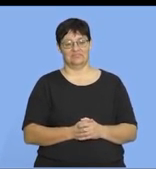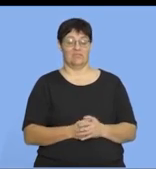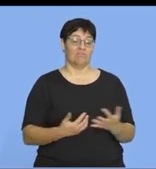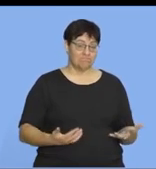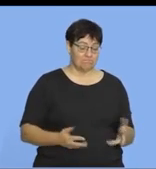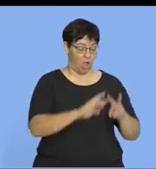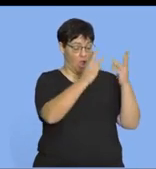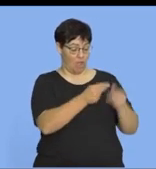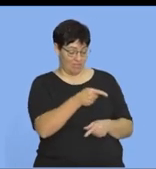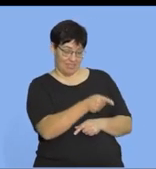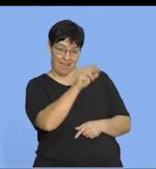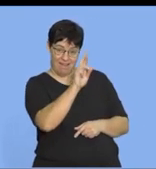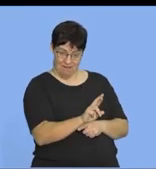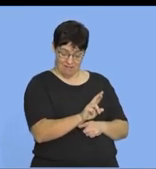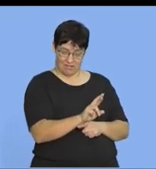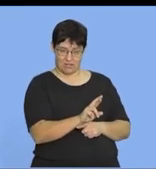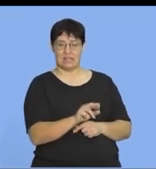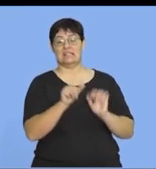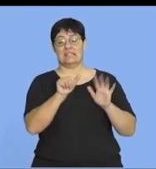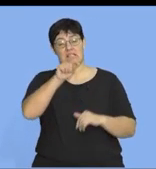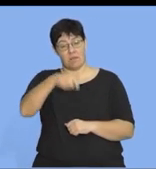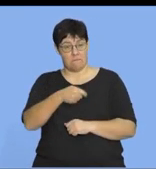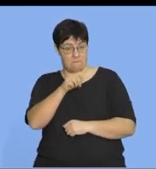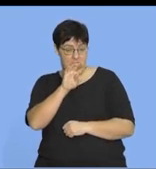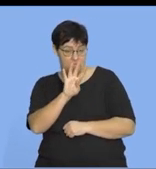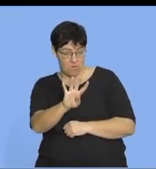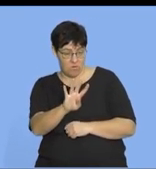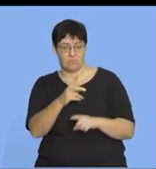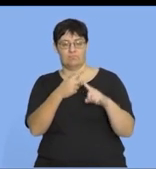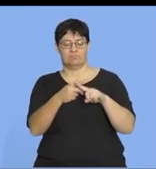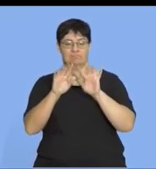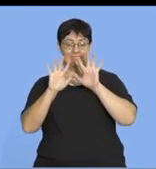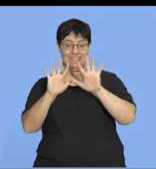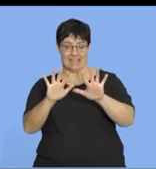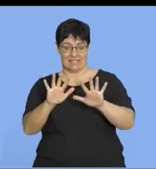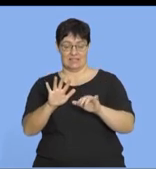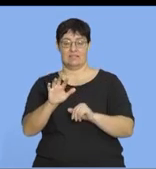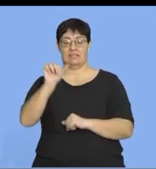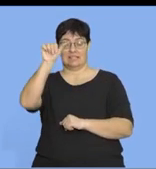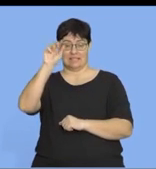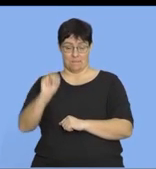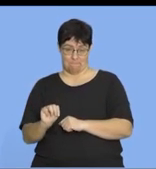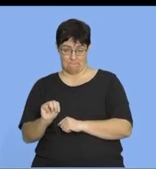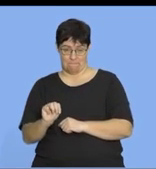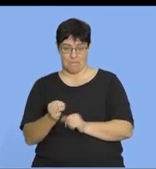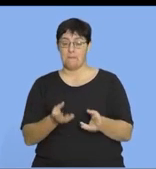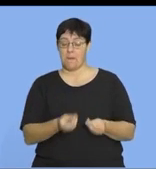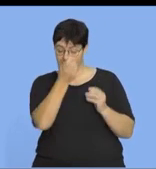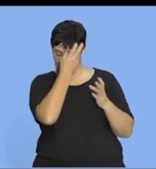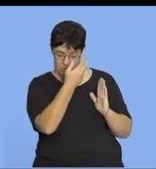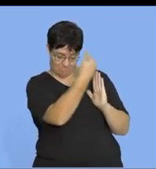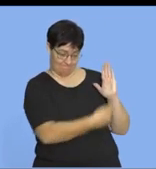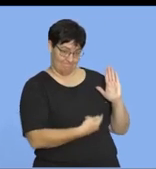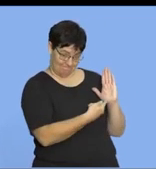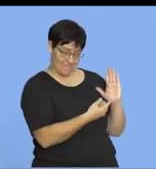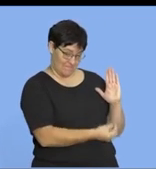1. So the radius of the Earth is 6,4 times 10 to the 6 meters, and we find that on our